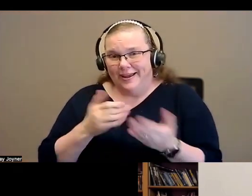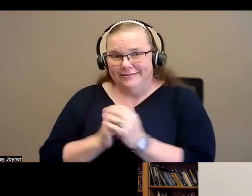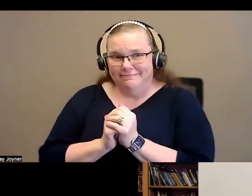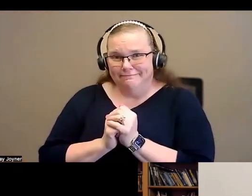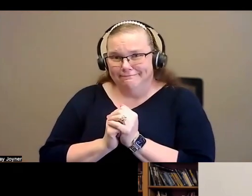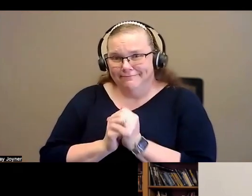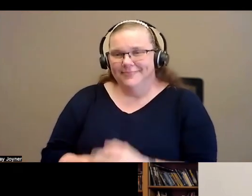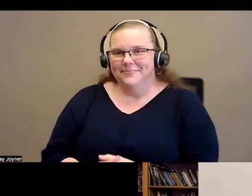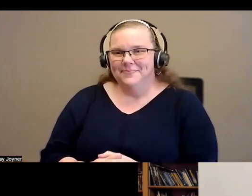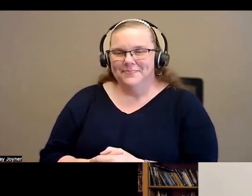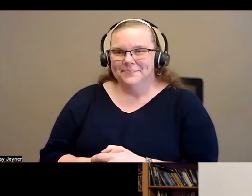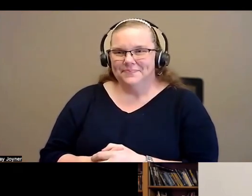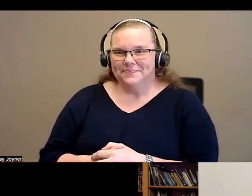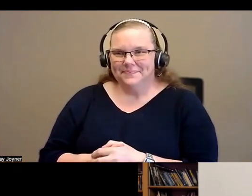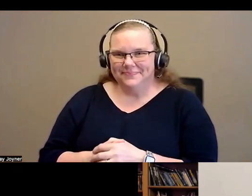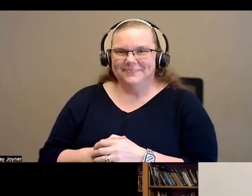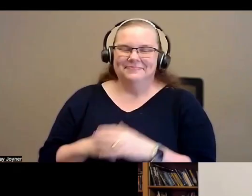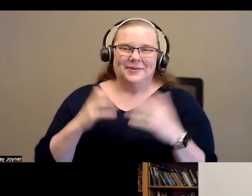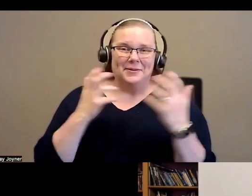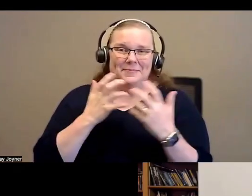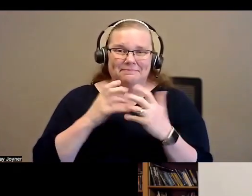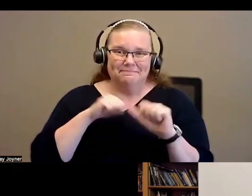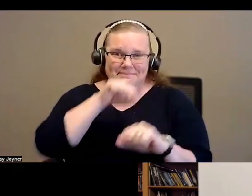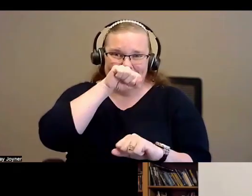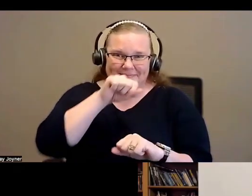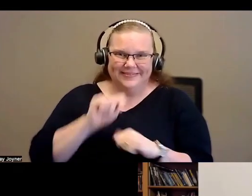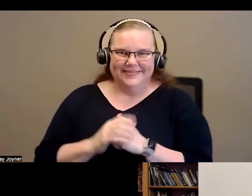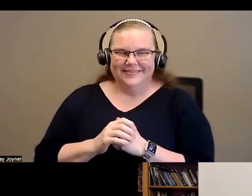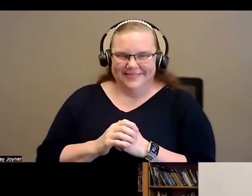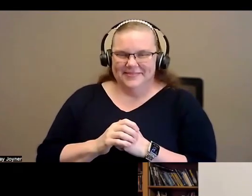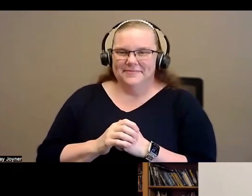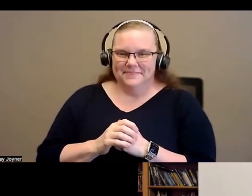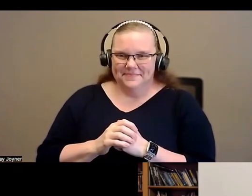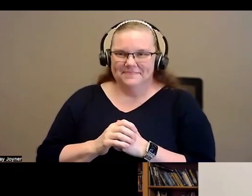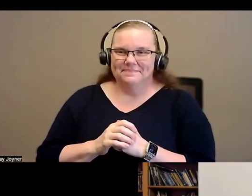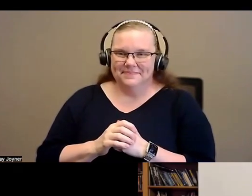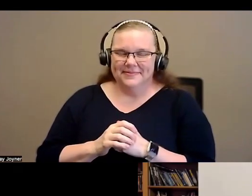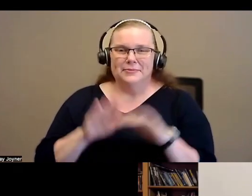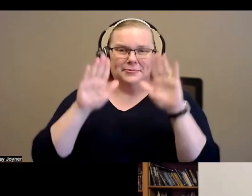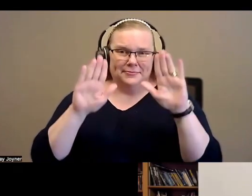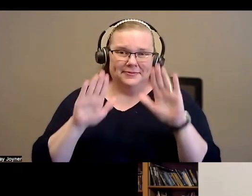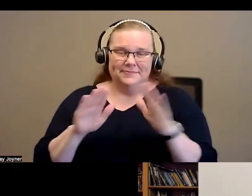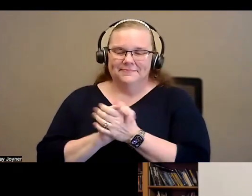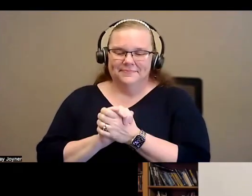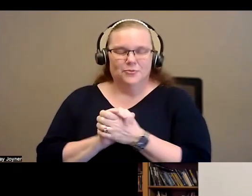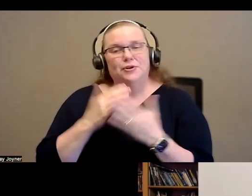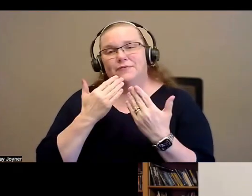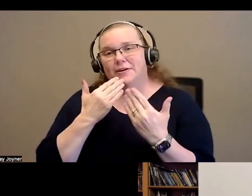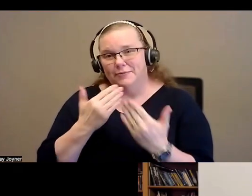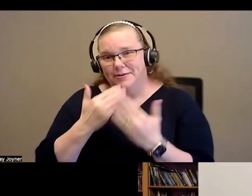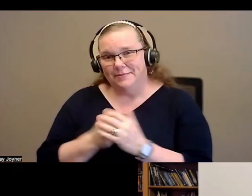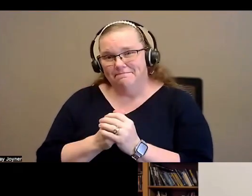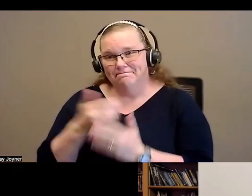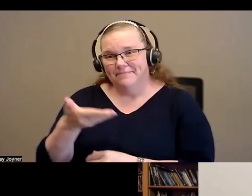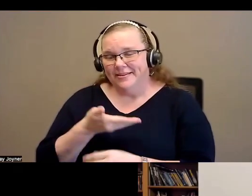enjoyed that. Oh my gosh, I Yeah, loved very it. I much. loved Thank it, you. Kate. That was so wonderful. Thank you so much. Well, you're